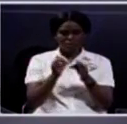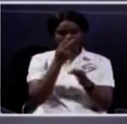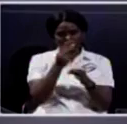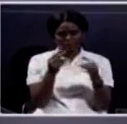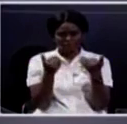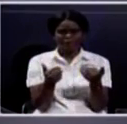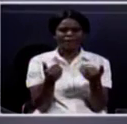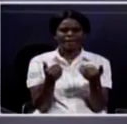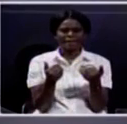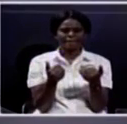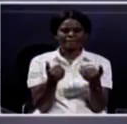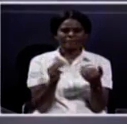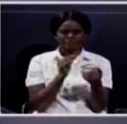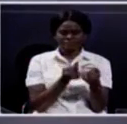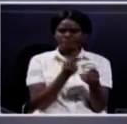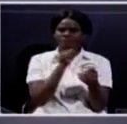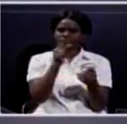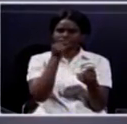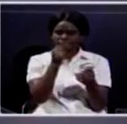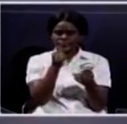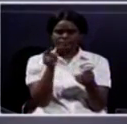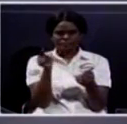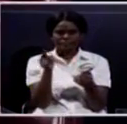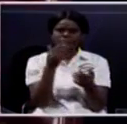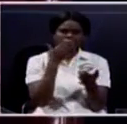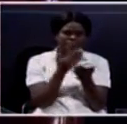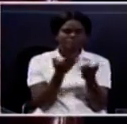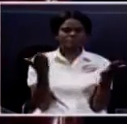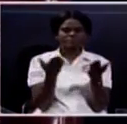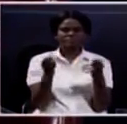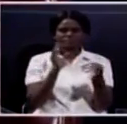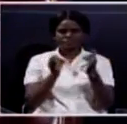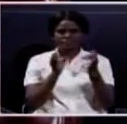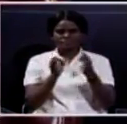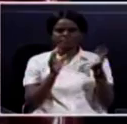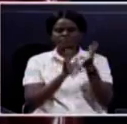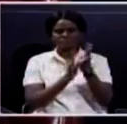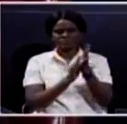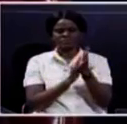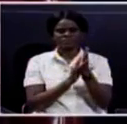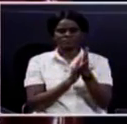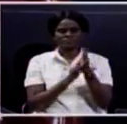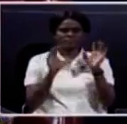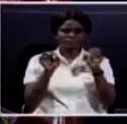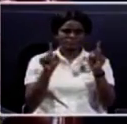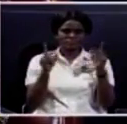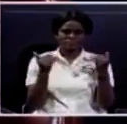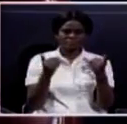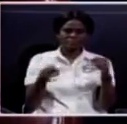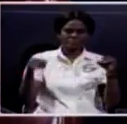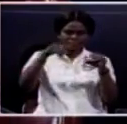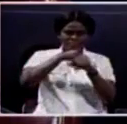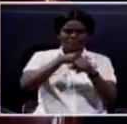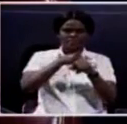minister's statement, we are not saying this is an end in itself. If a school has a project, okay, they want to build a